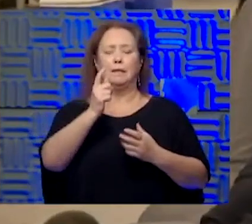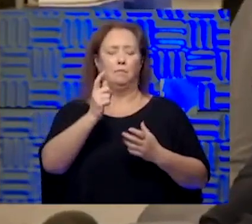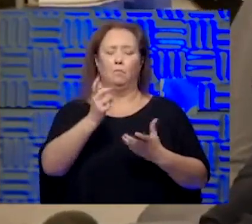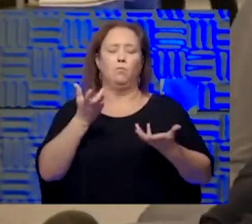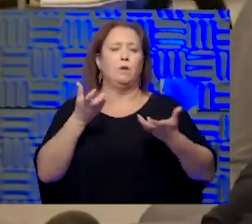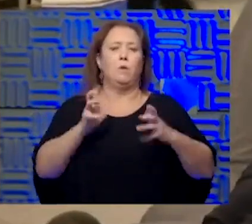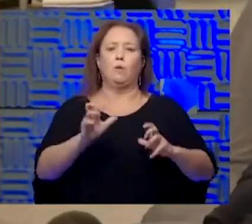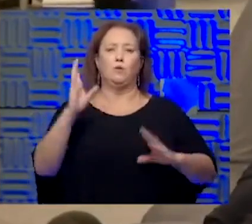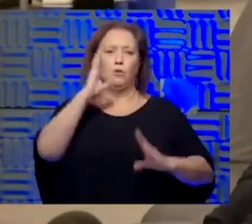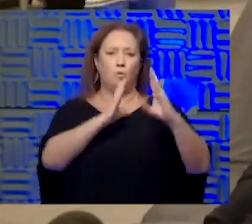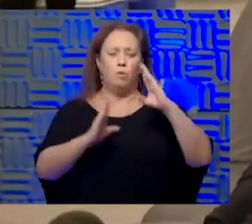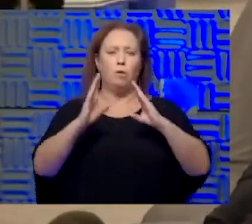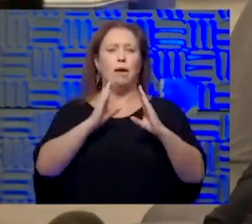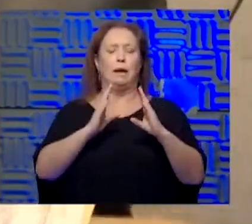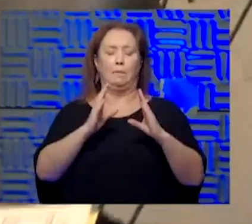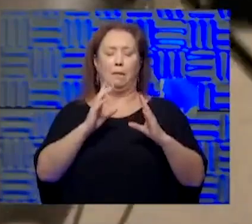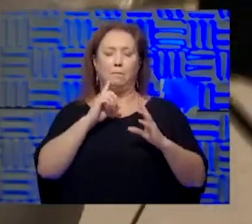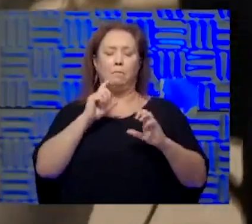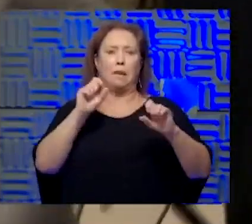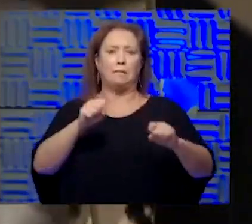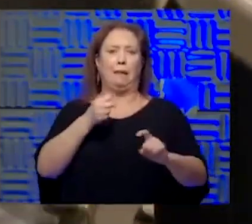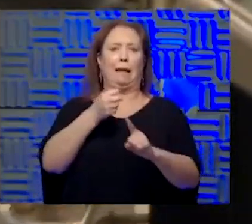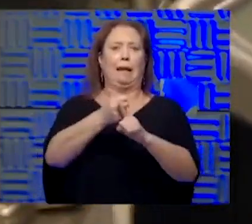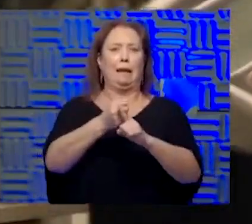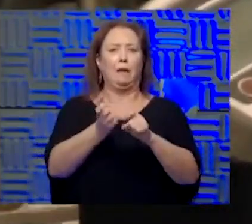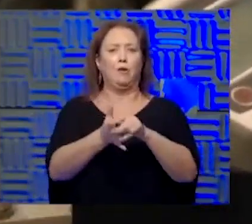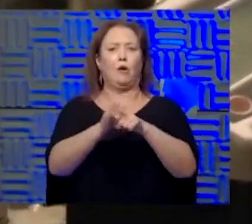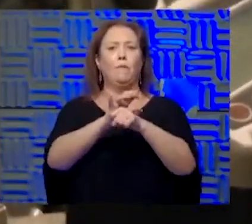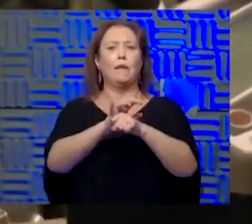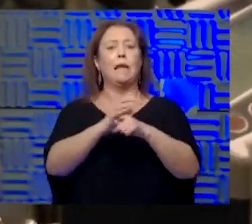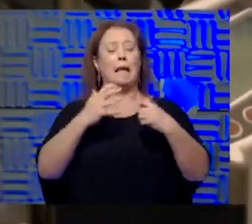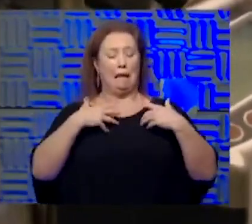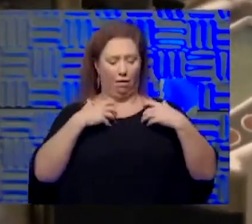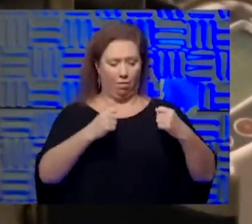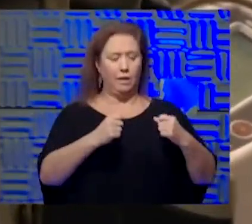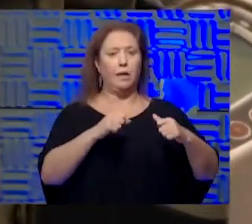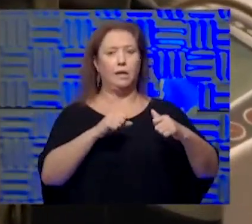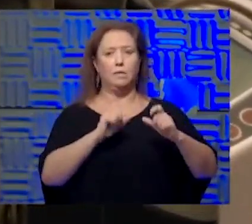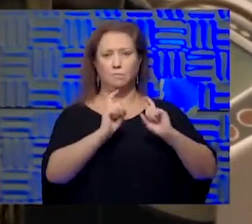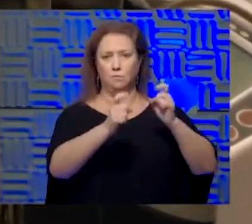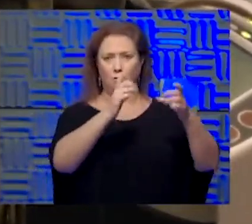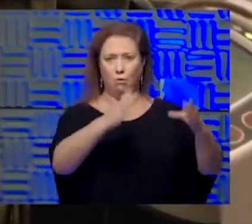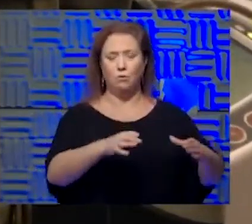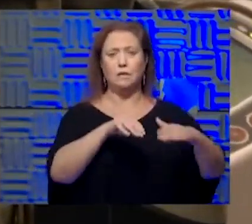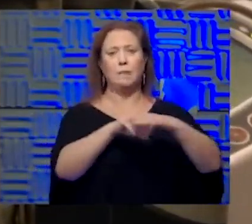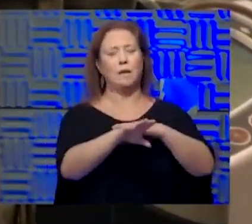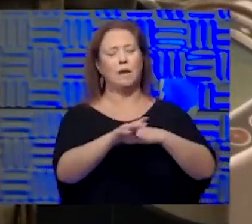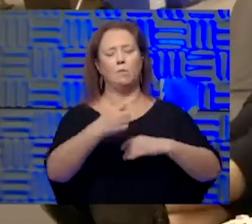about contracting COVID-19. Healthy donors only should be coming in here, and we are doing our